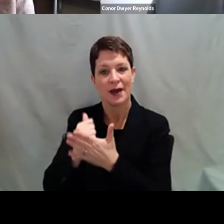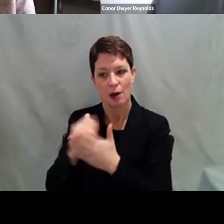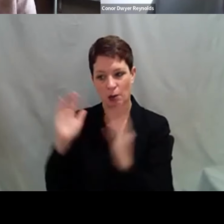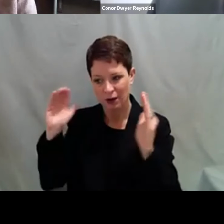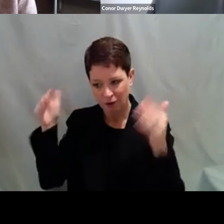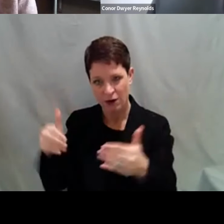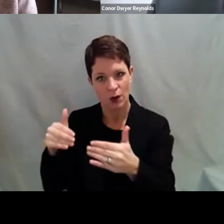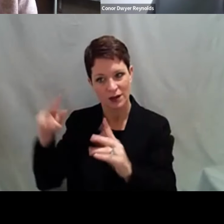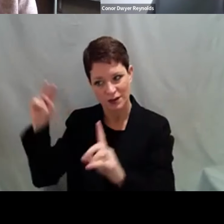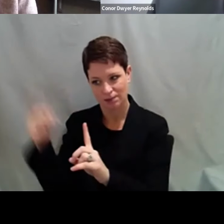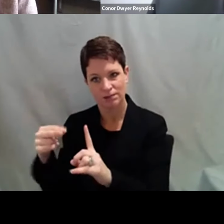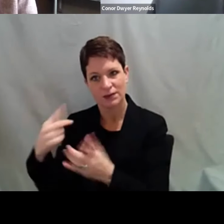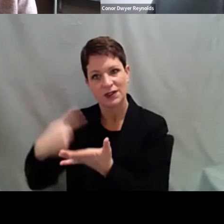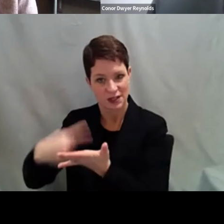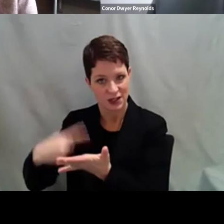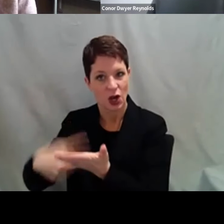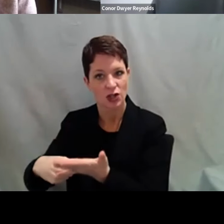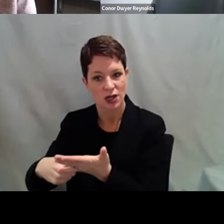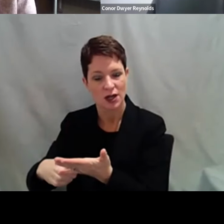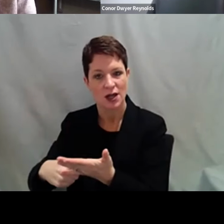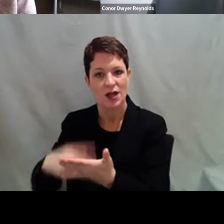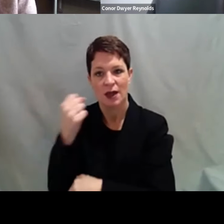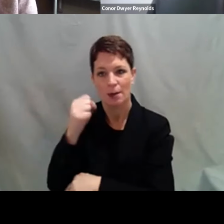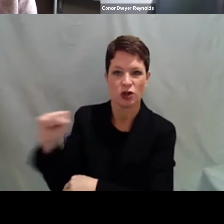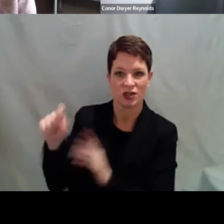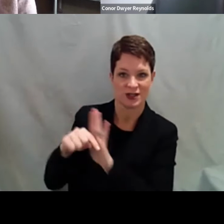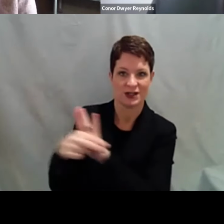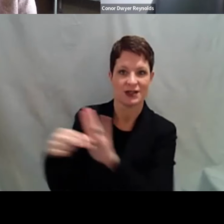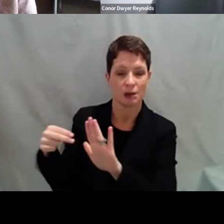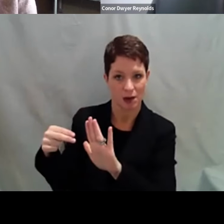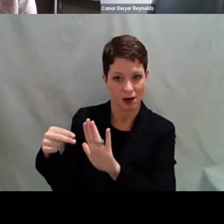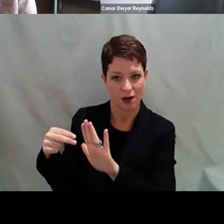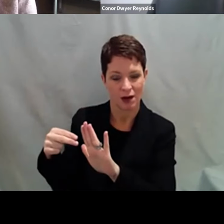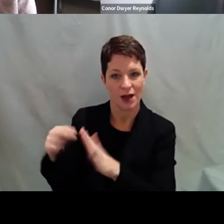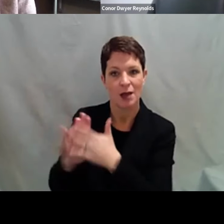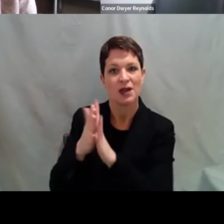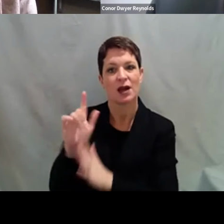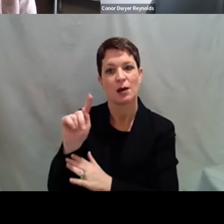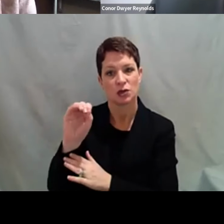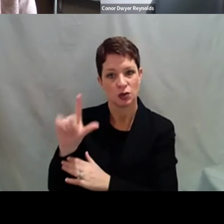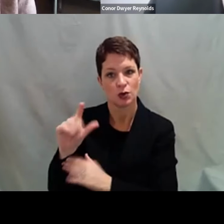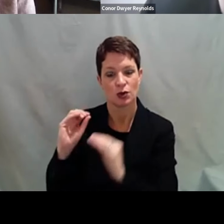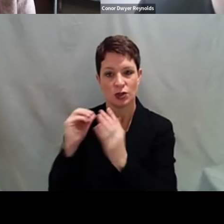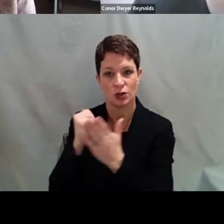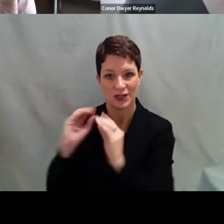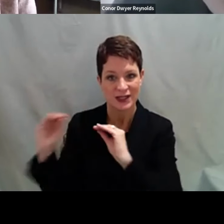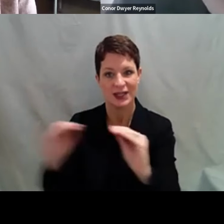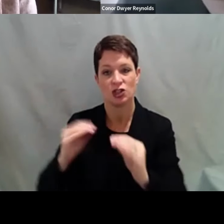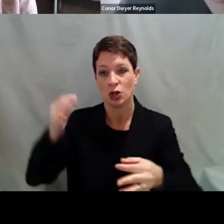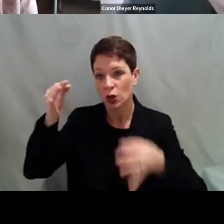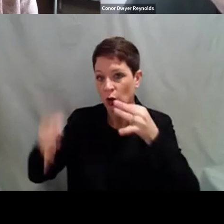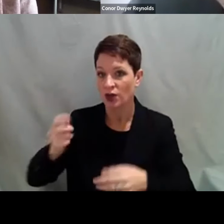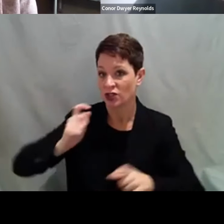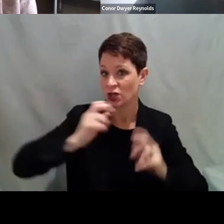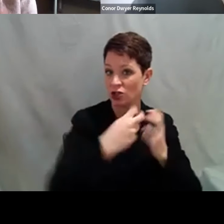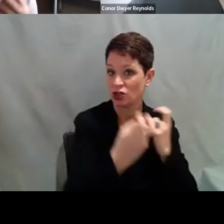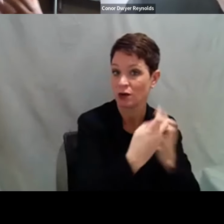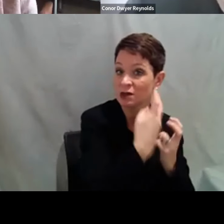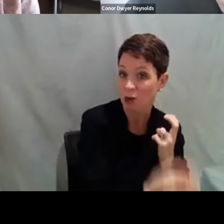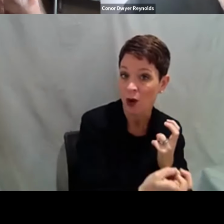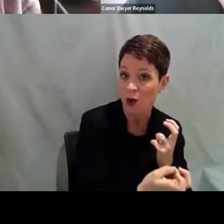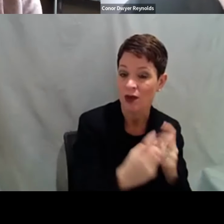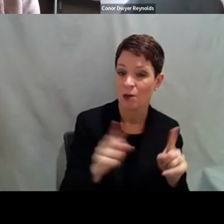disability in a way that I think pushes back against the stigma, serves as a tool to educate courts and juries, and does so with